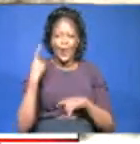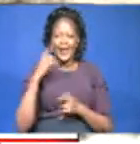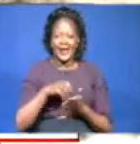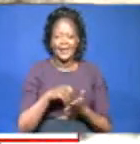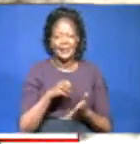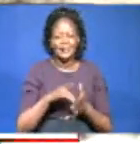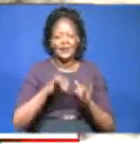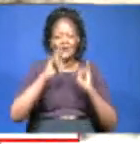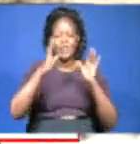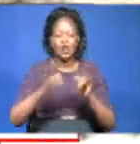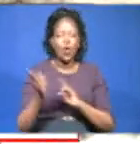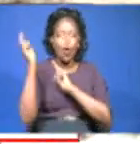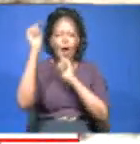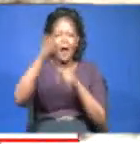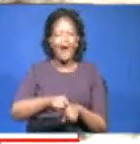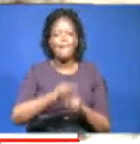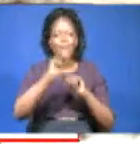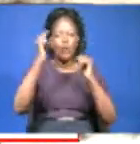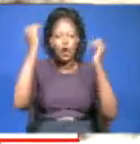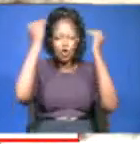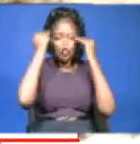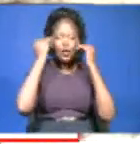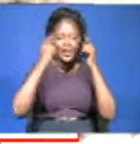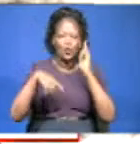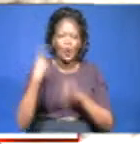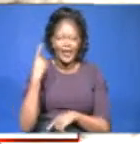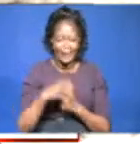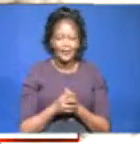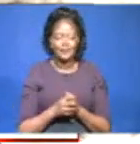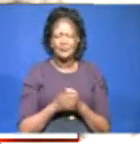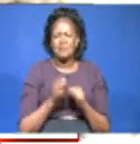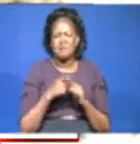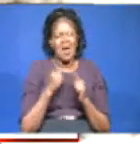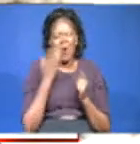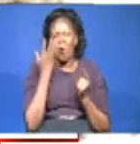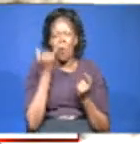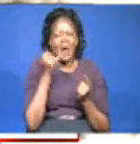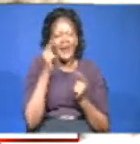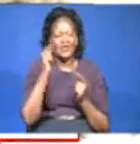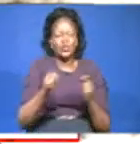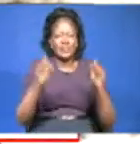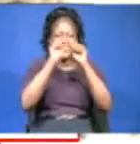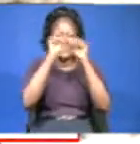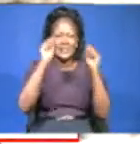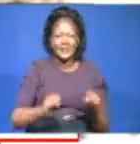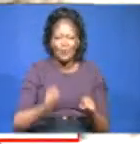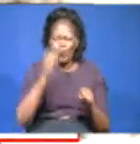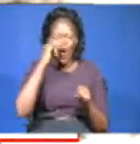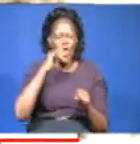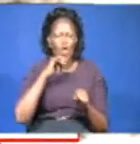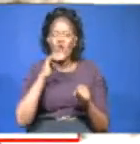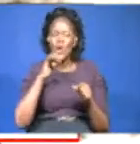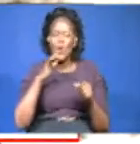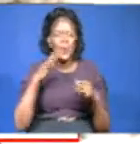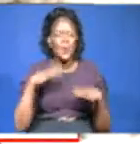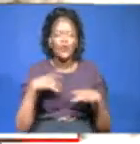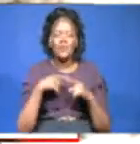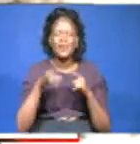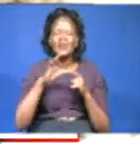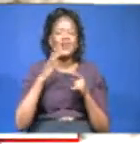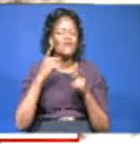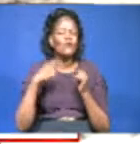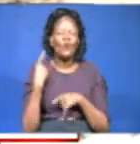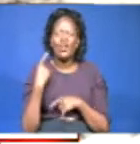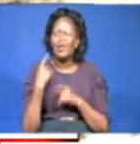who come, lodge cases, and they win those cases. How come in a judicial system where no local has ever won, what is the problem?